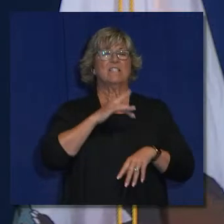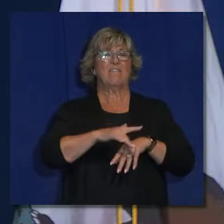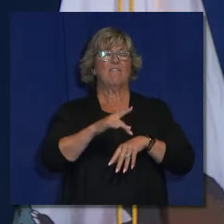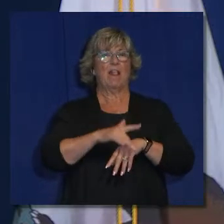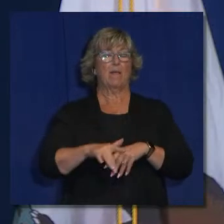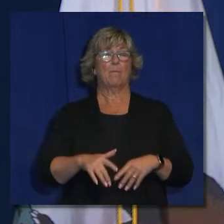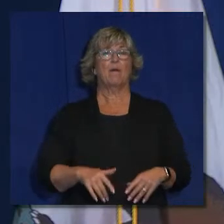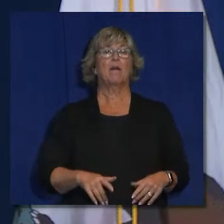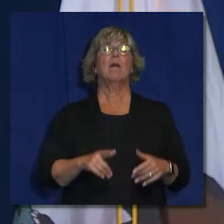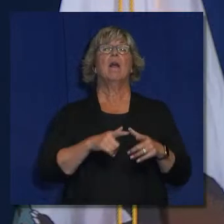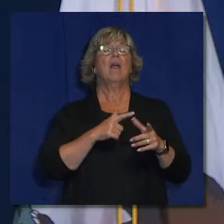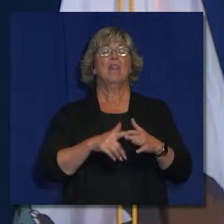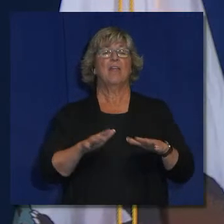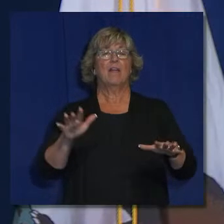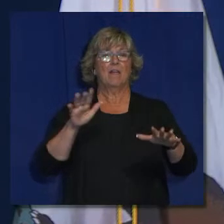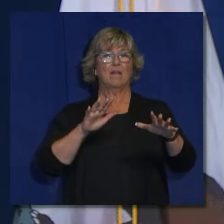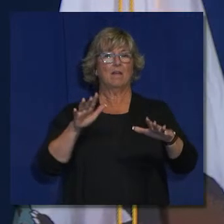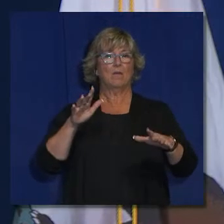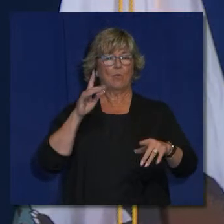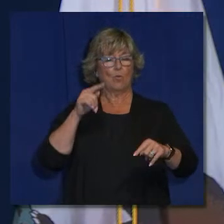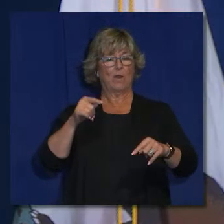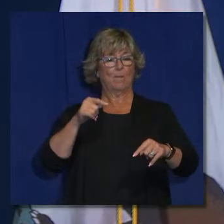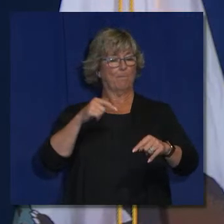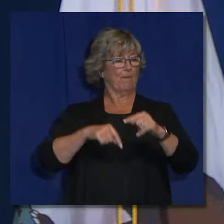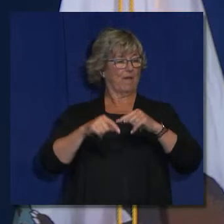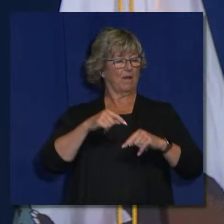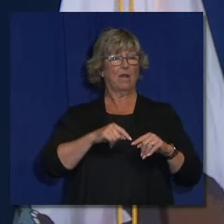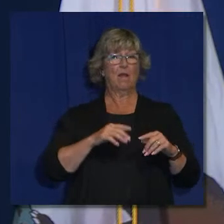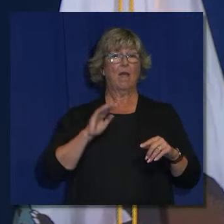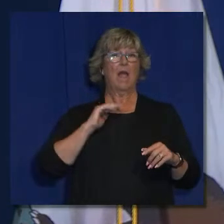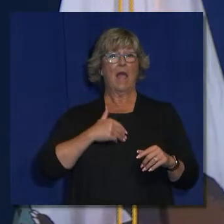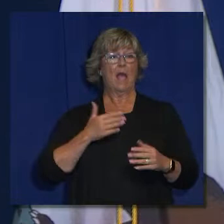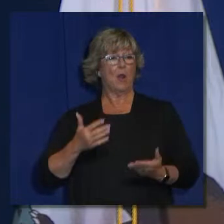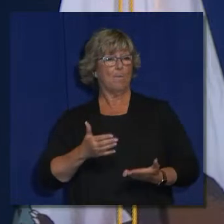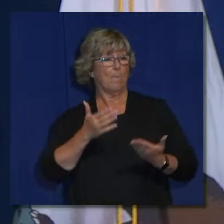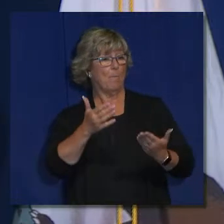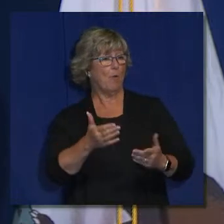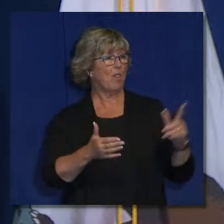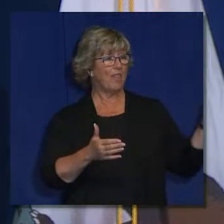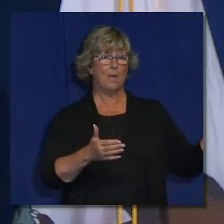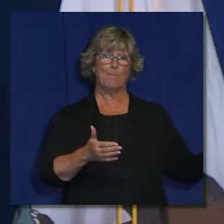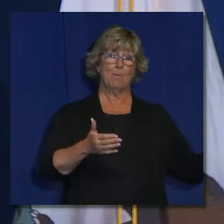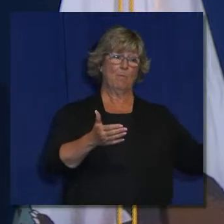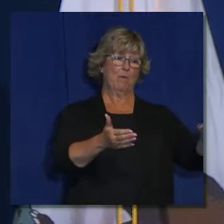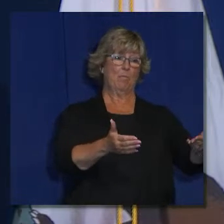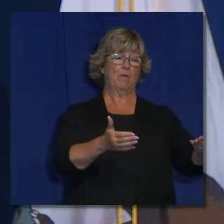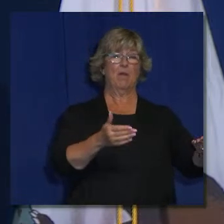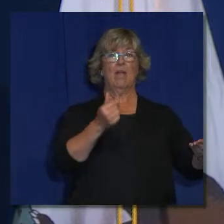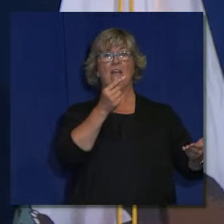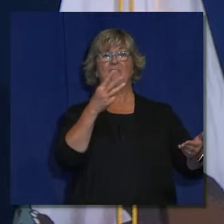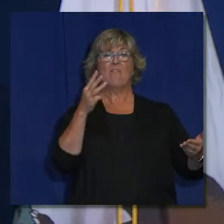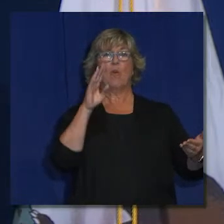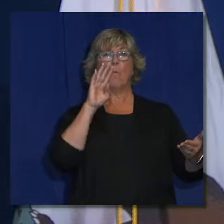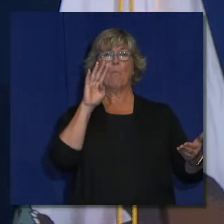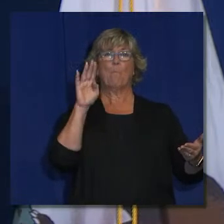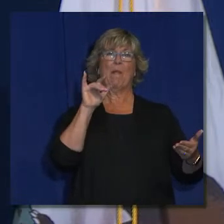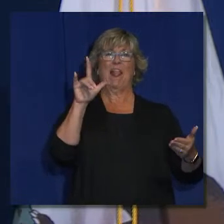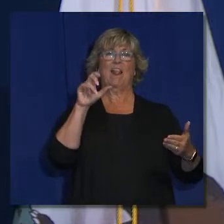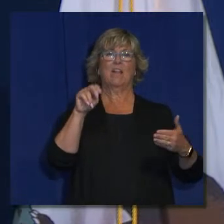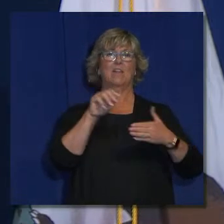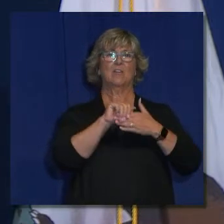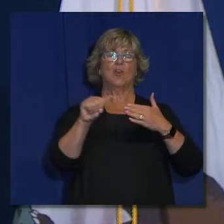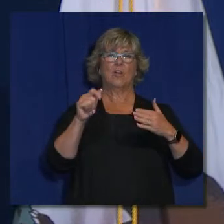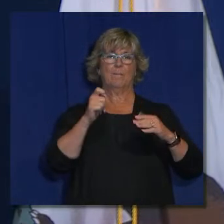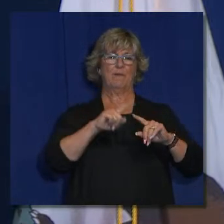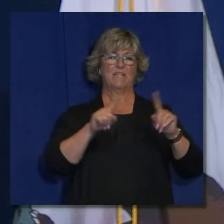available. Then we work backwards. Our proposal, their proposal, is there's a few $1 billion of difference, but the